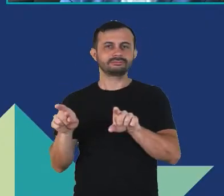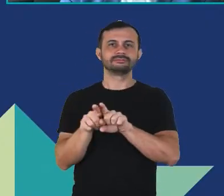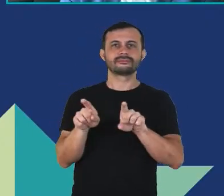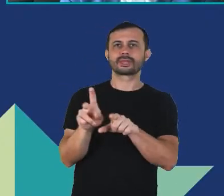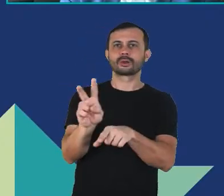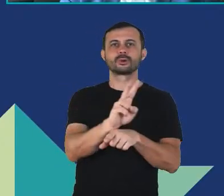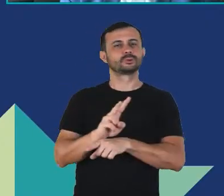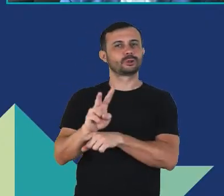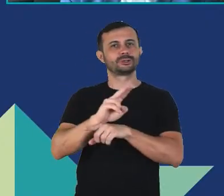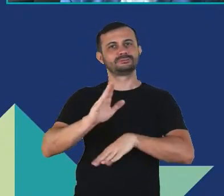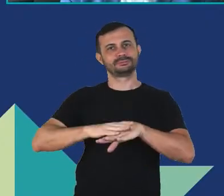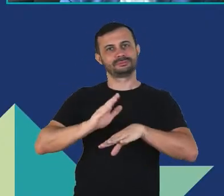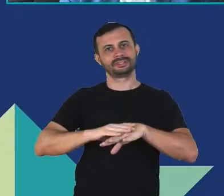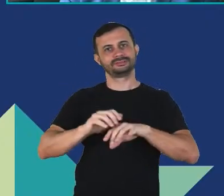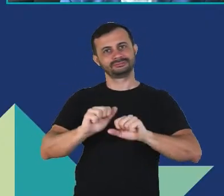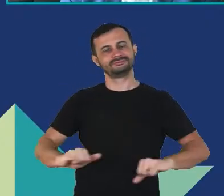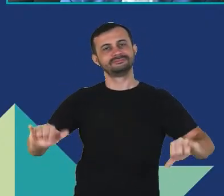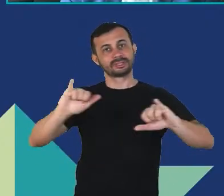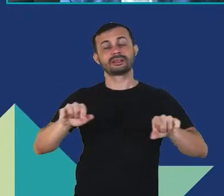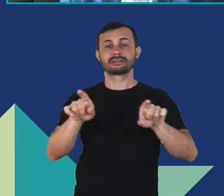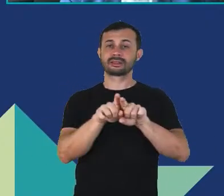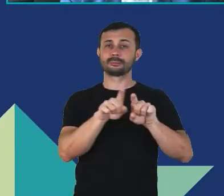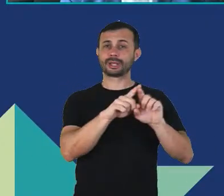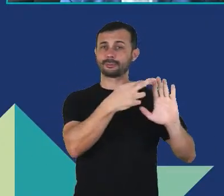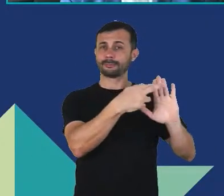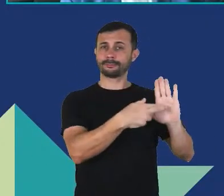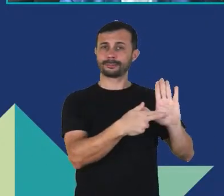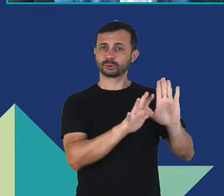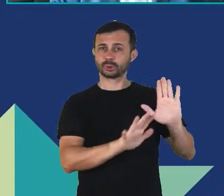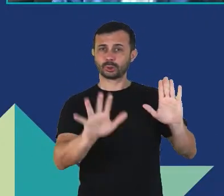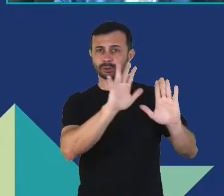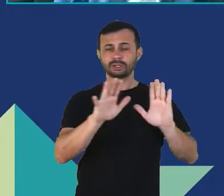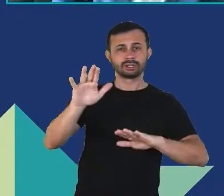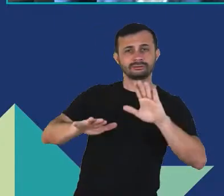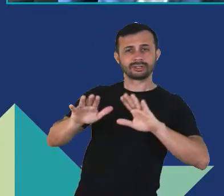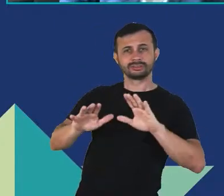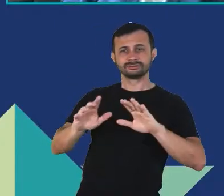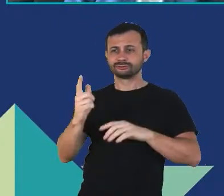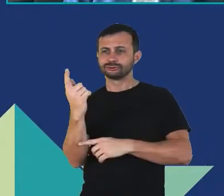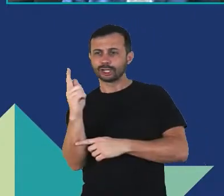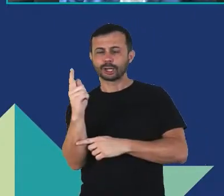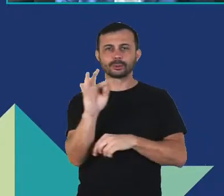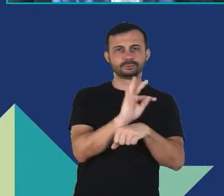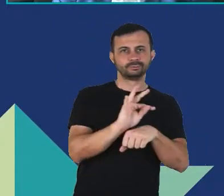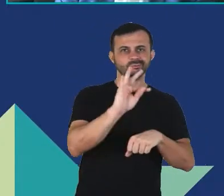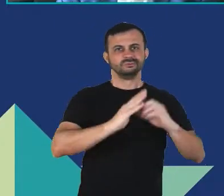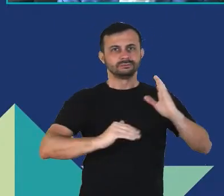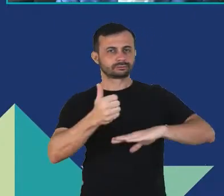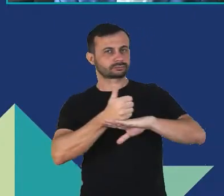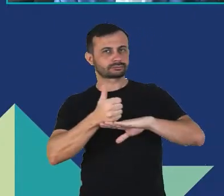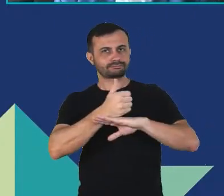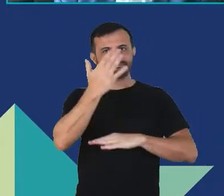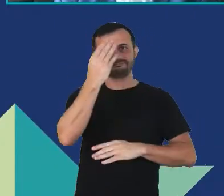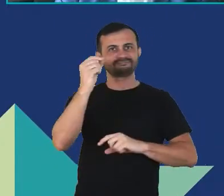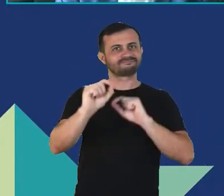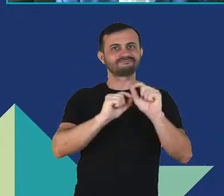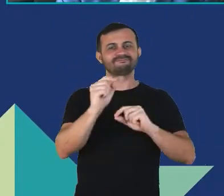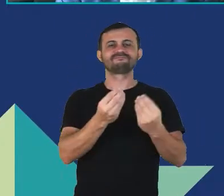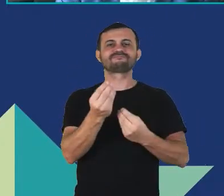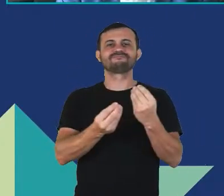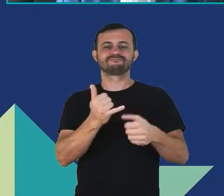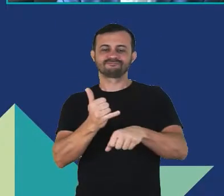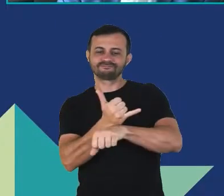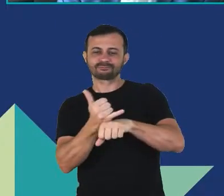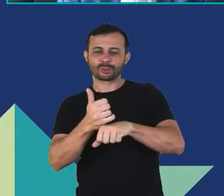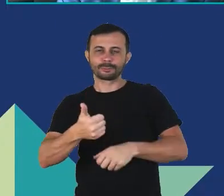we are focusing too much on the geotech and we forget that water is the one that we need to deal with in the first place.